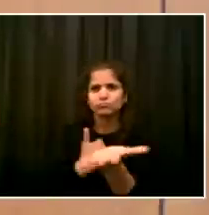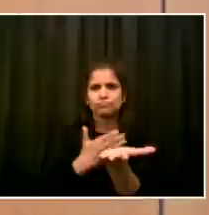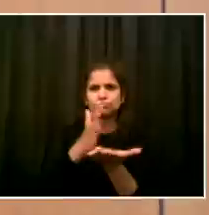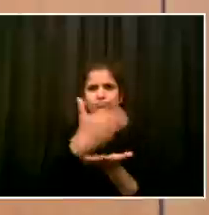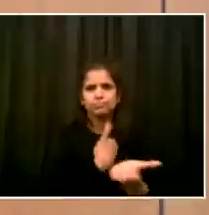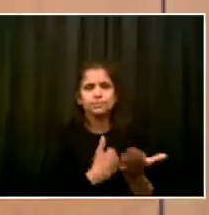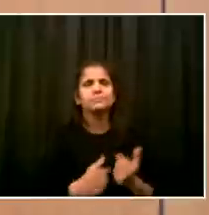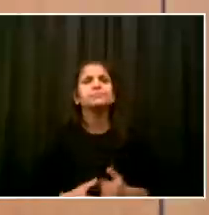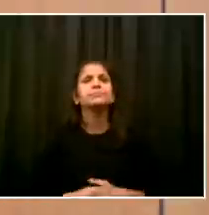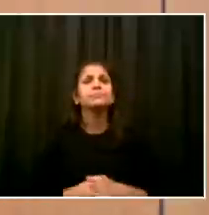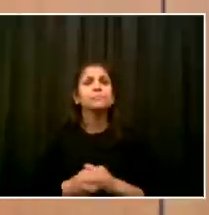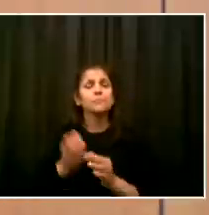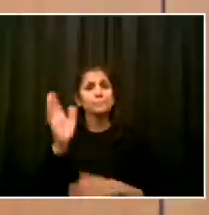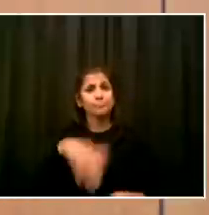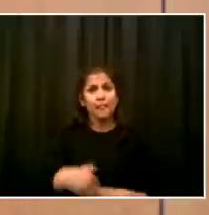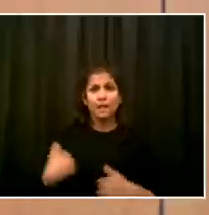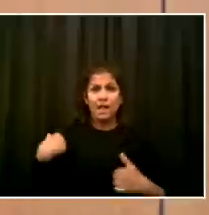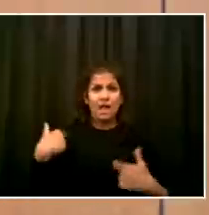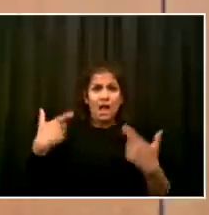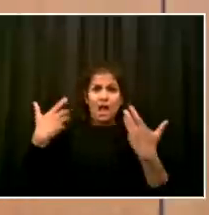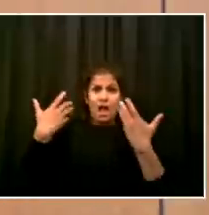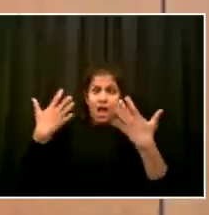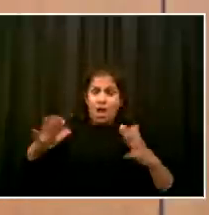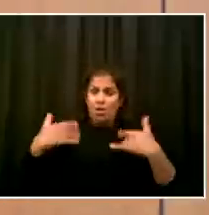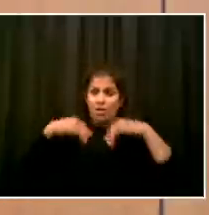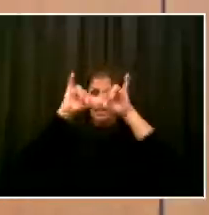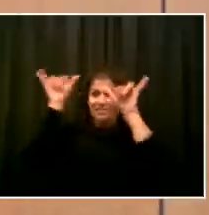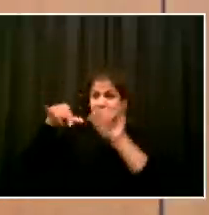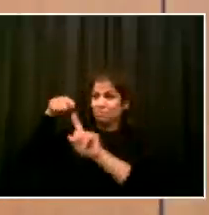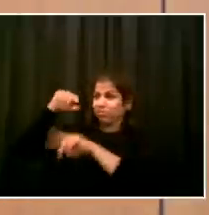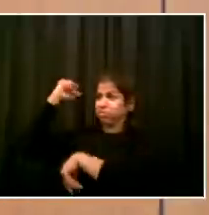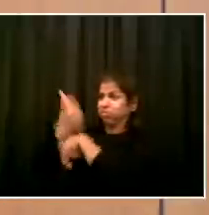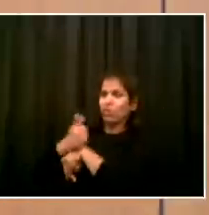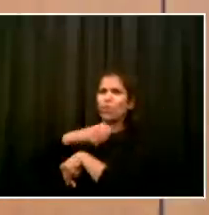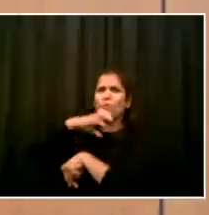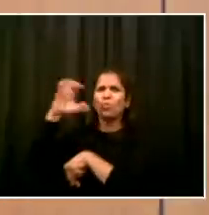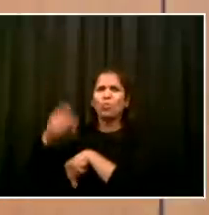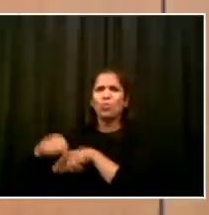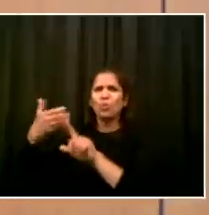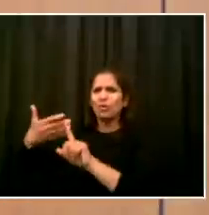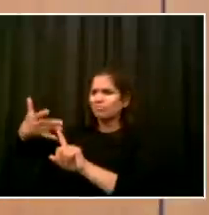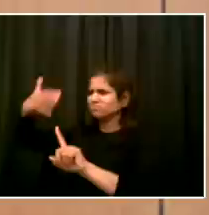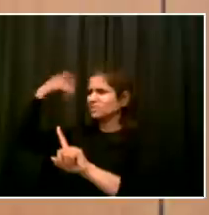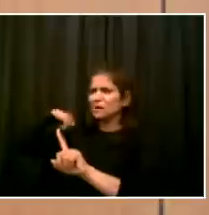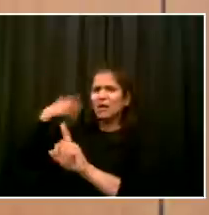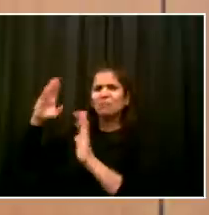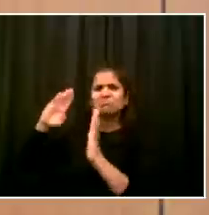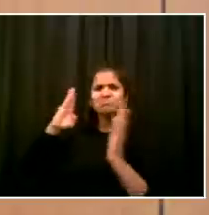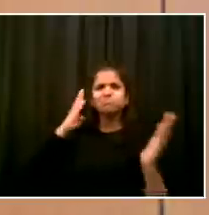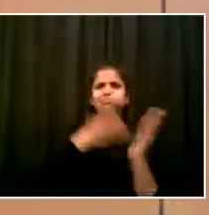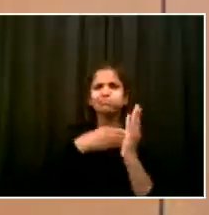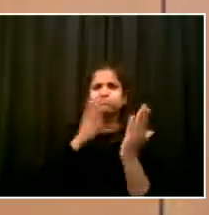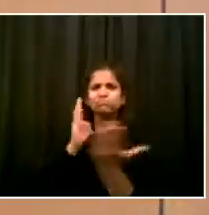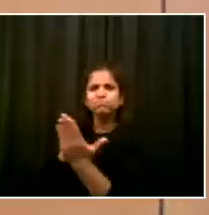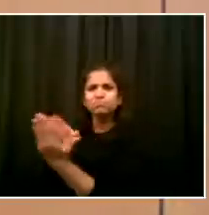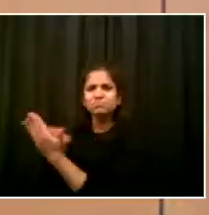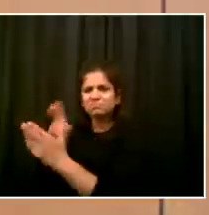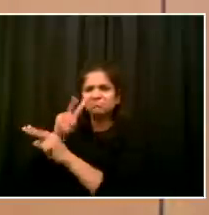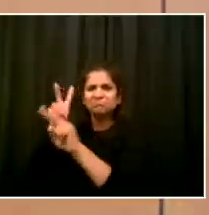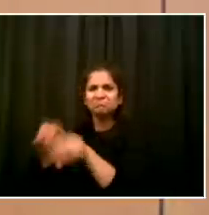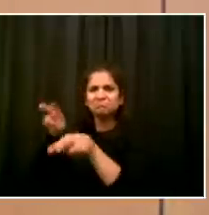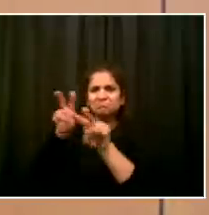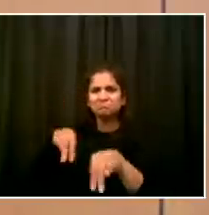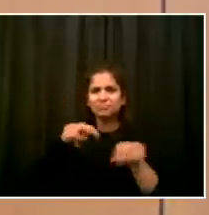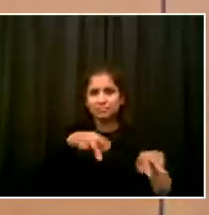action for all of us that as we emerge from this public health crisis, we do it with a racial equity